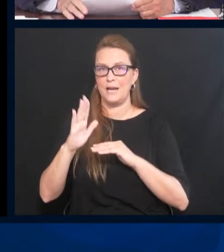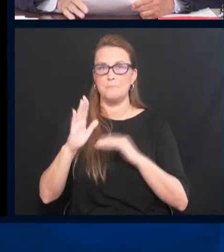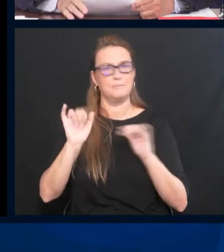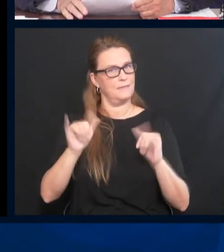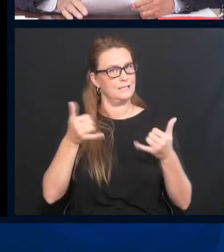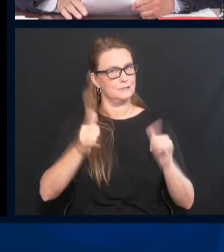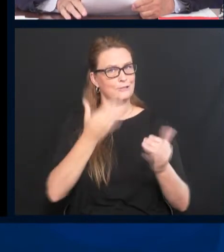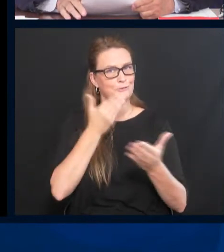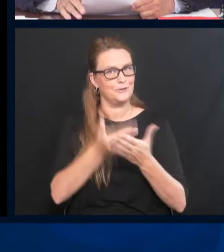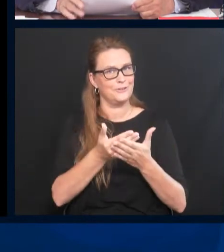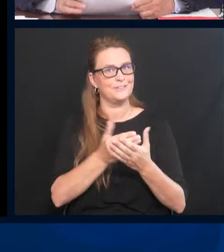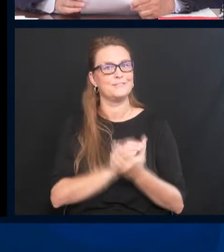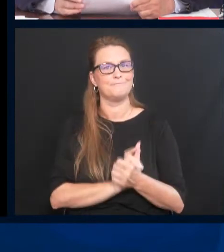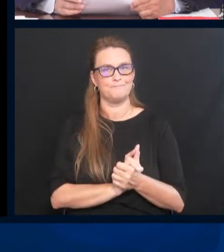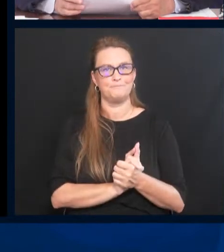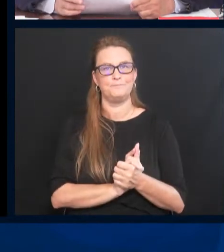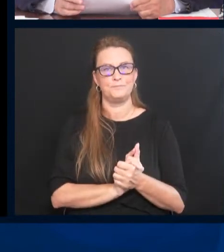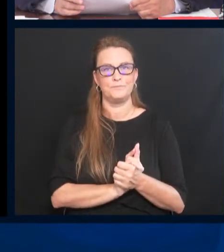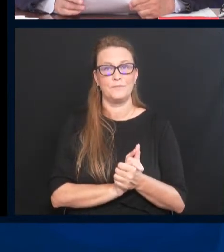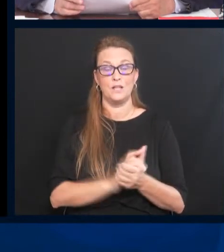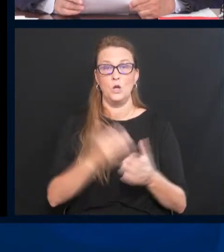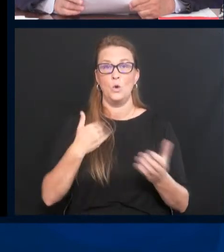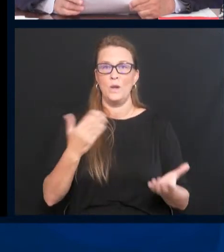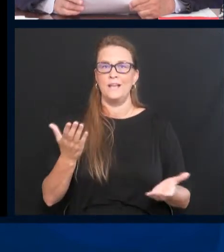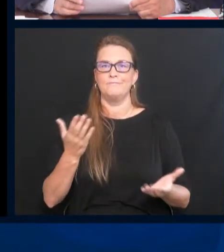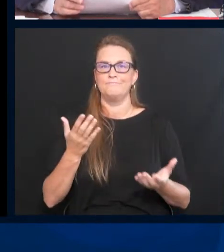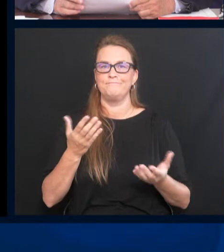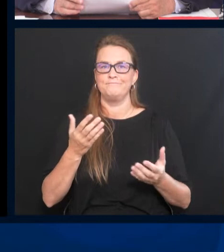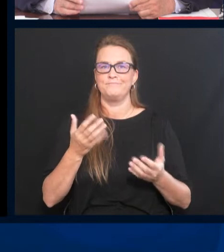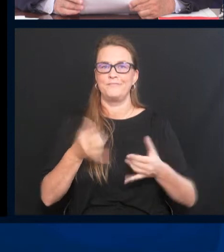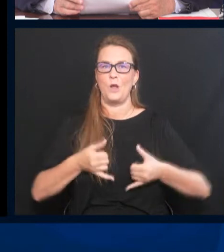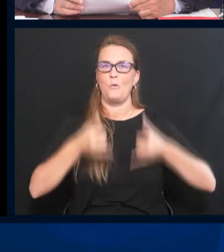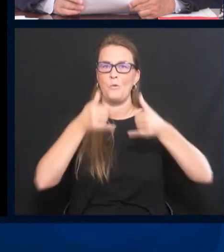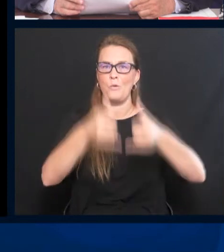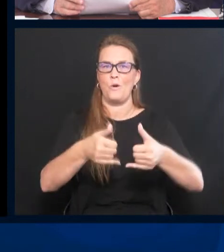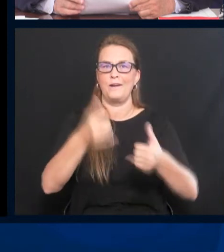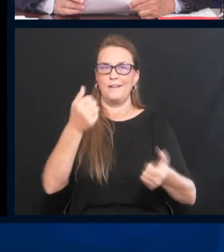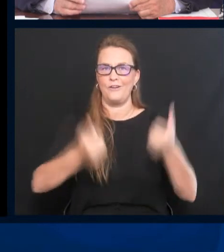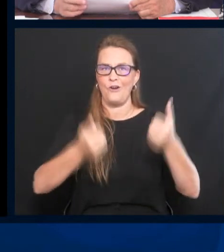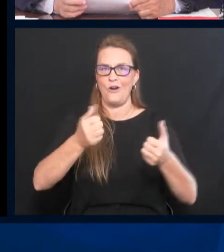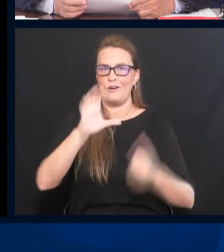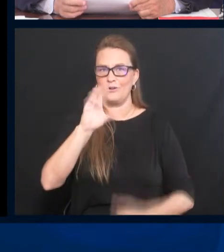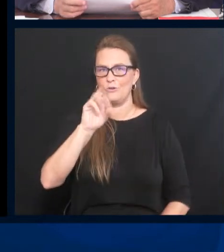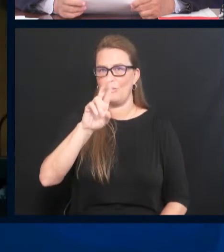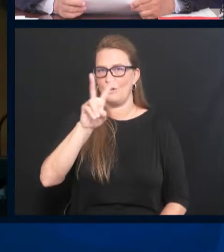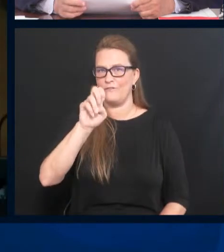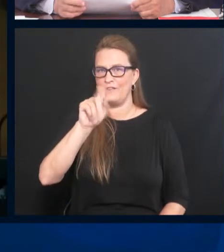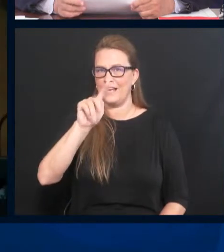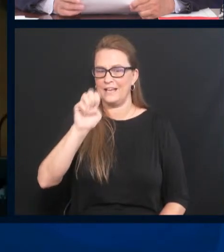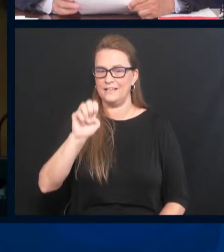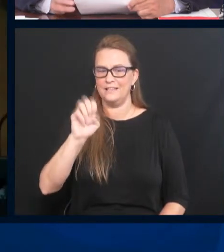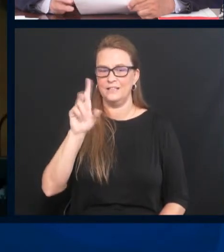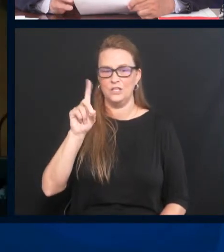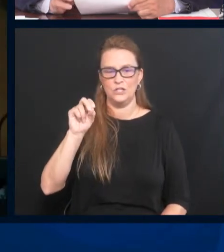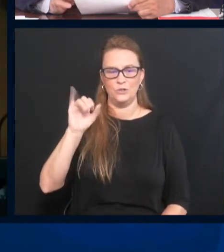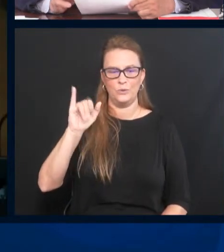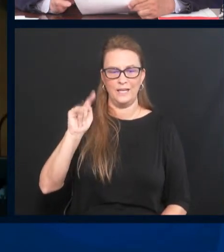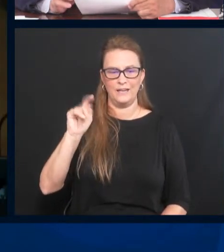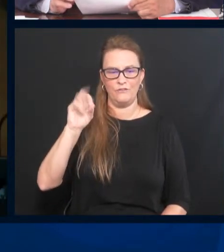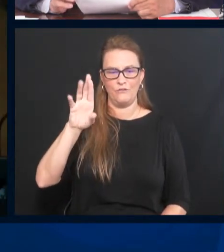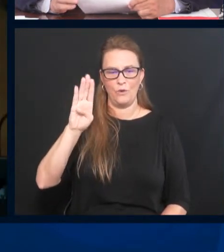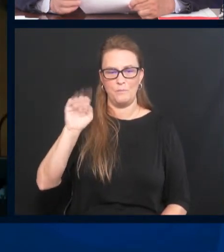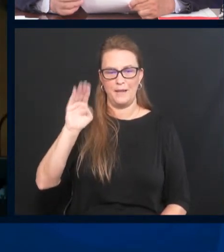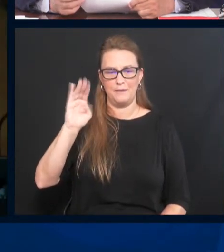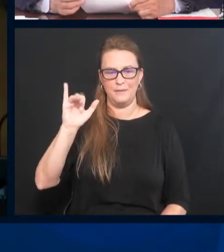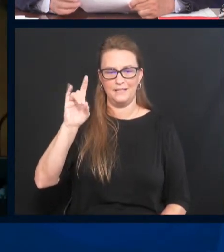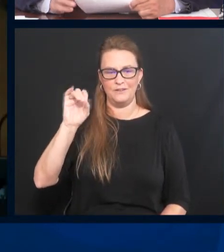good. We gave away a Corvette, you know, on our round 2 baby dog, Do It for Baby Dog here in Charleston